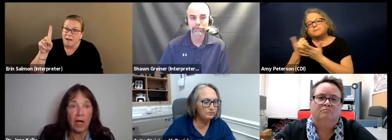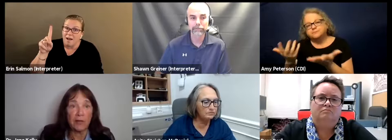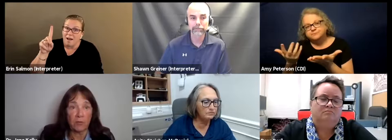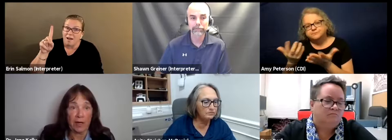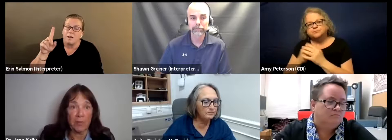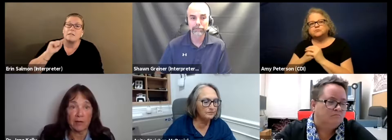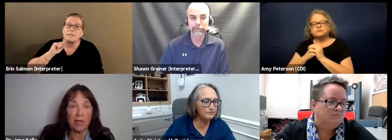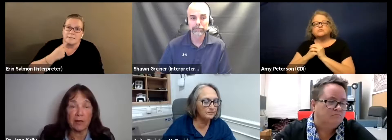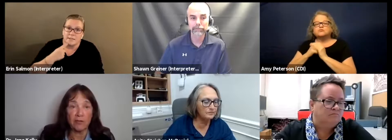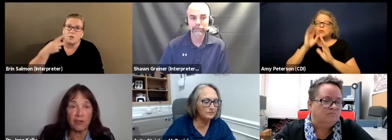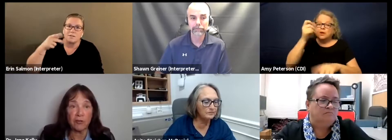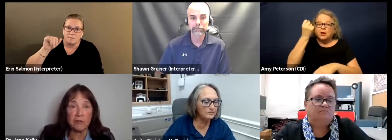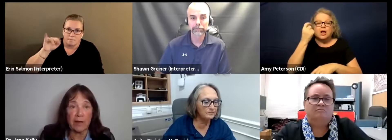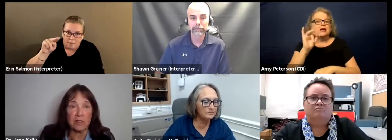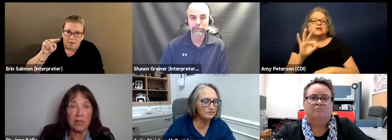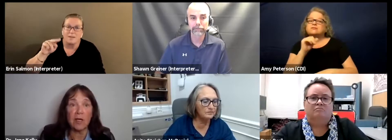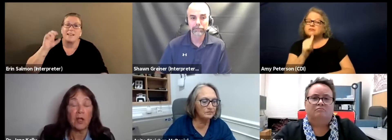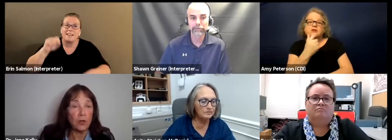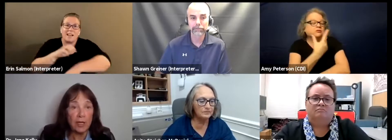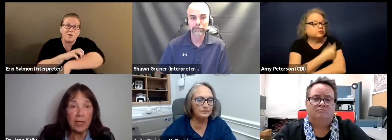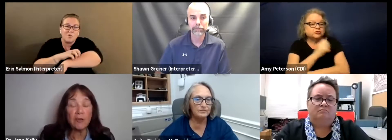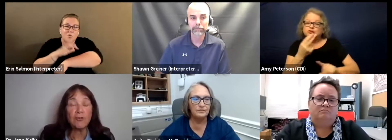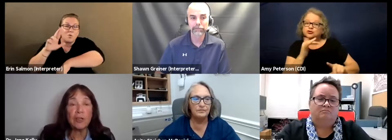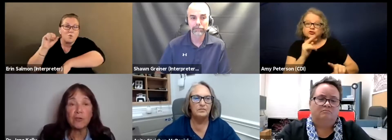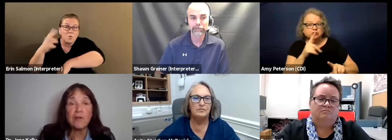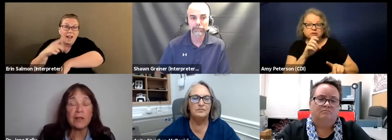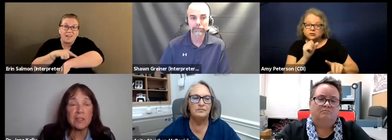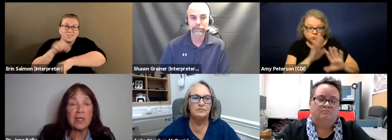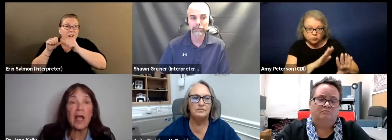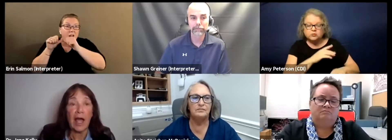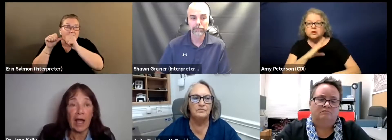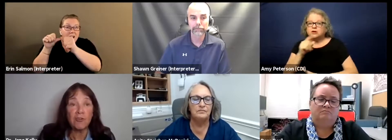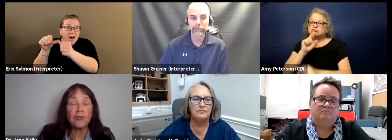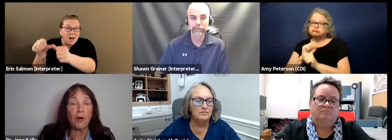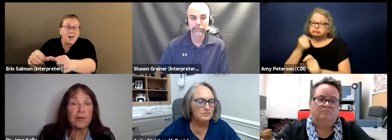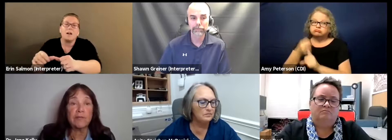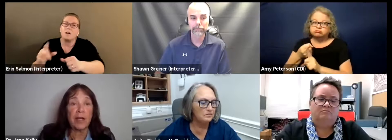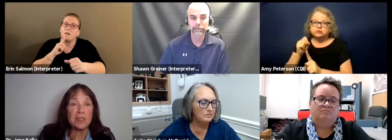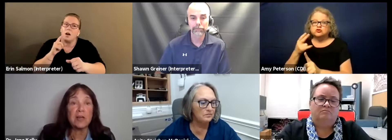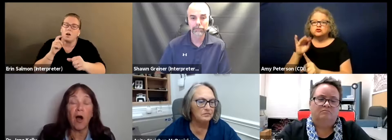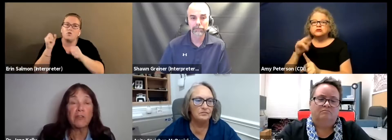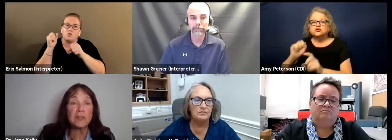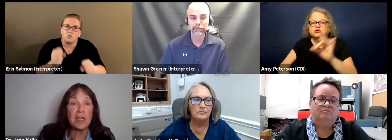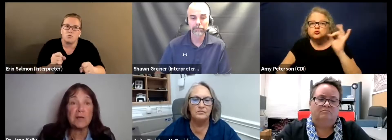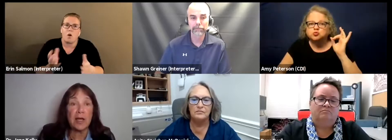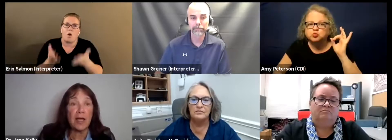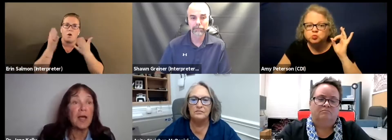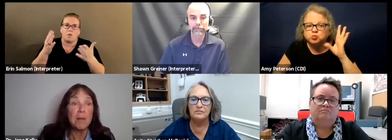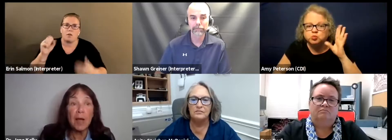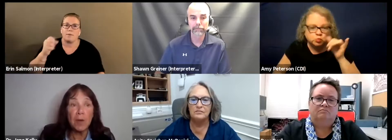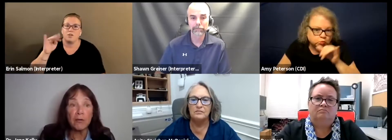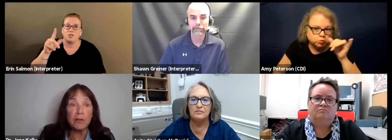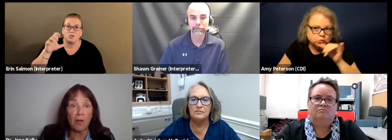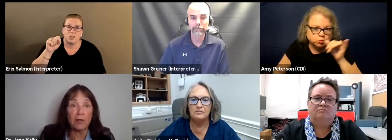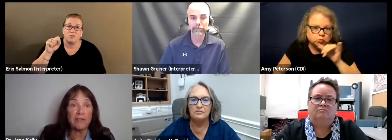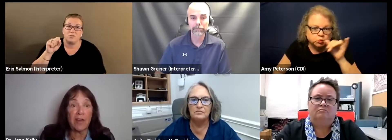So I would highly recommend getting the shingles vaccine. You can get your shingles vaccine and your COVID vaccine on the same day.